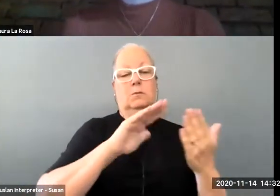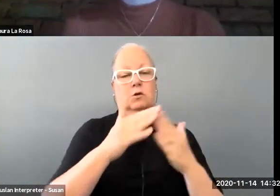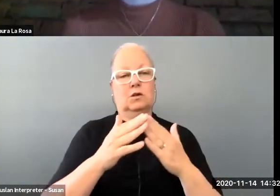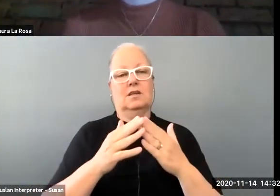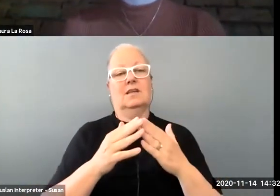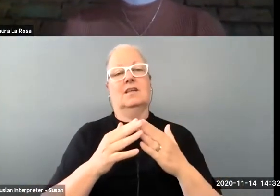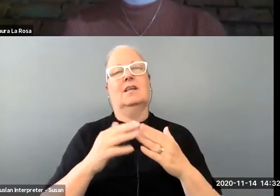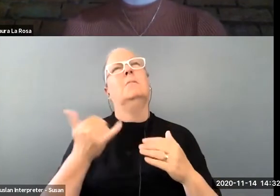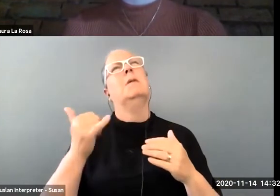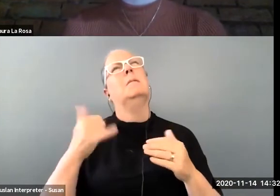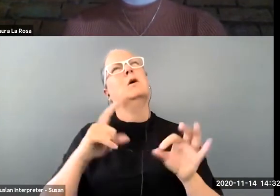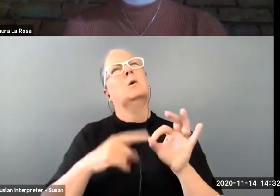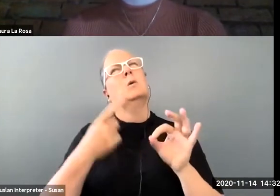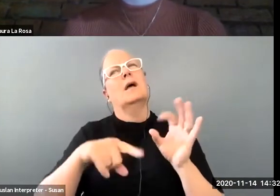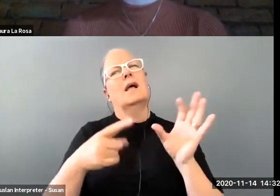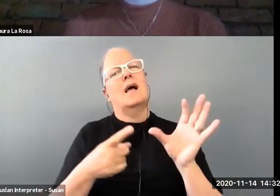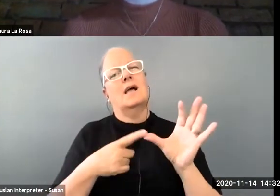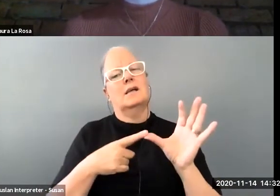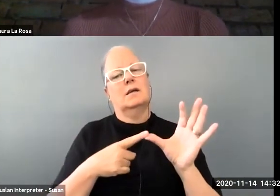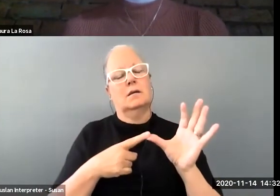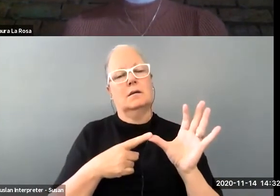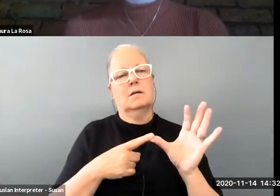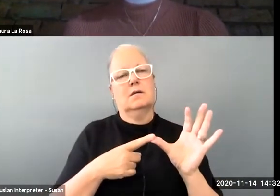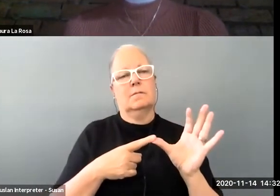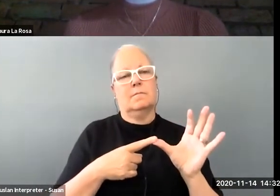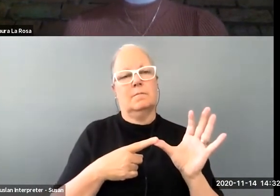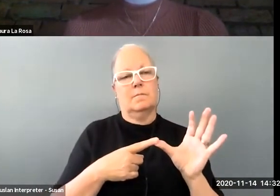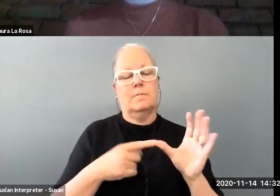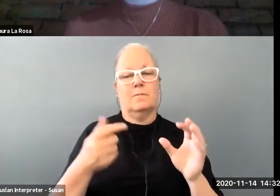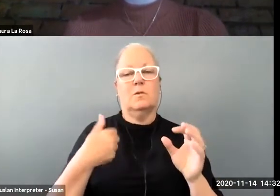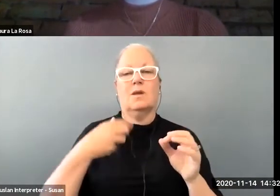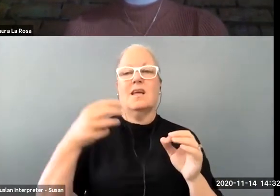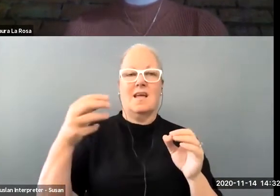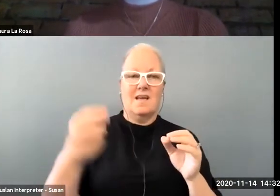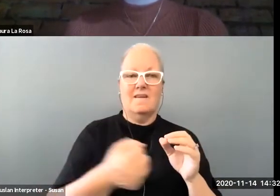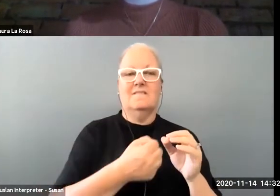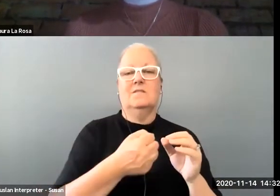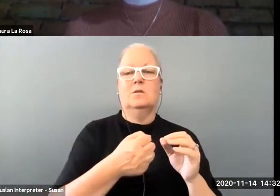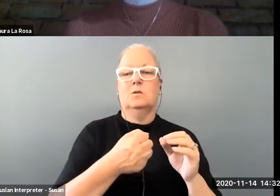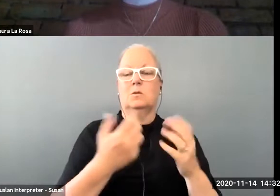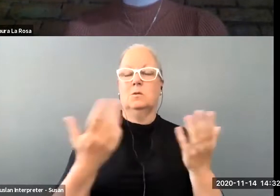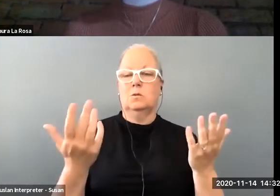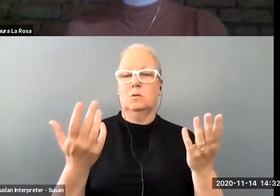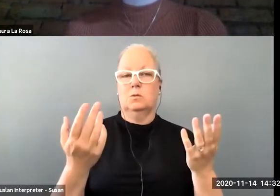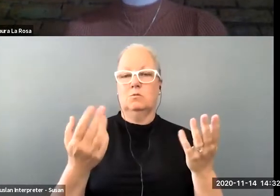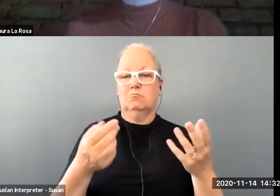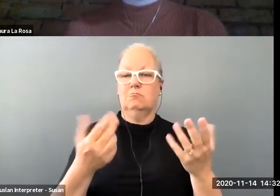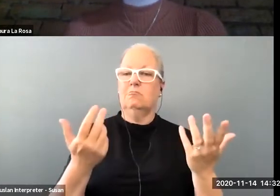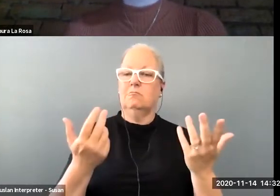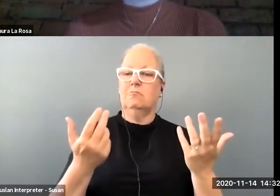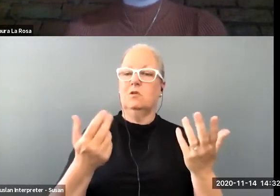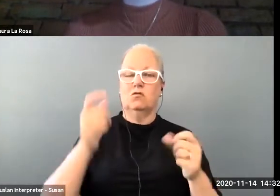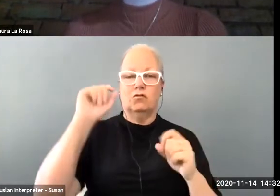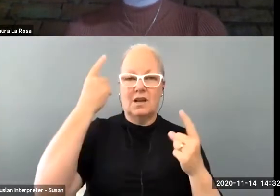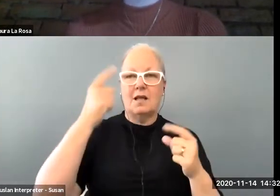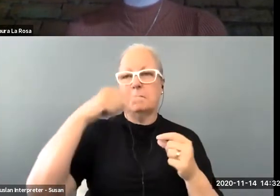or maybe my Q&A, but I think we need to really acknowledge people, that the work of people behind